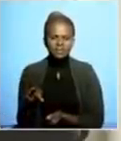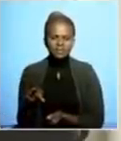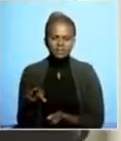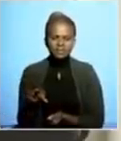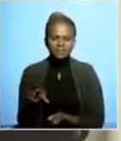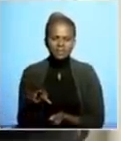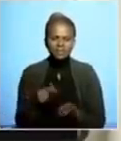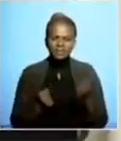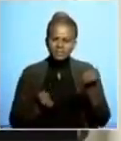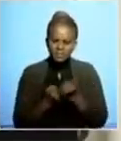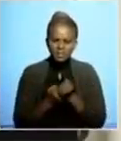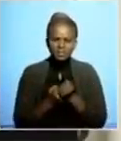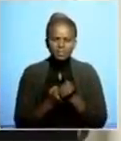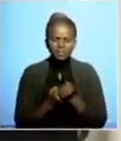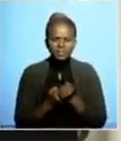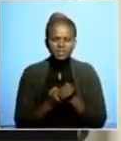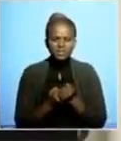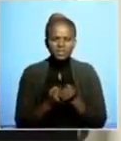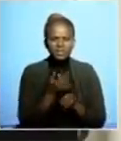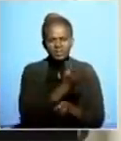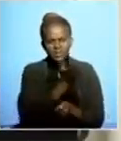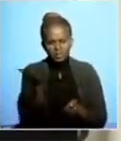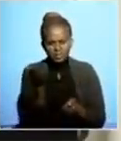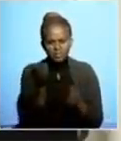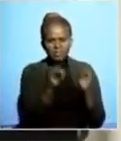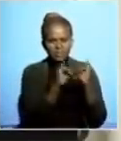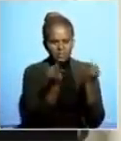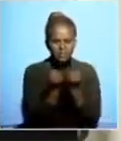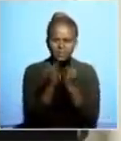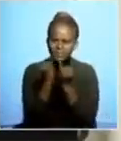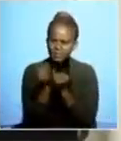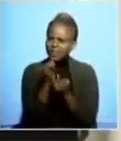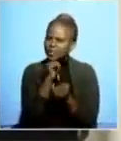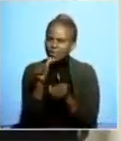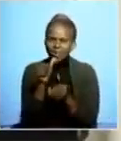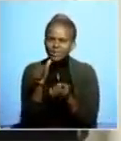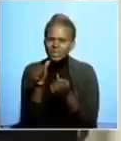those institutions. Don't collude with them.